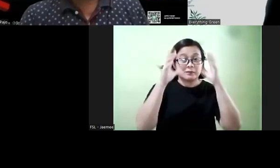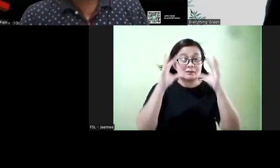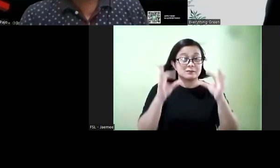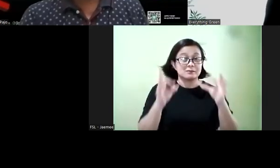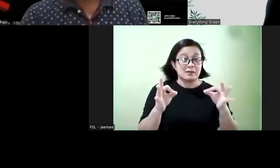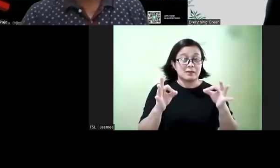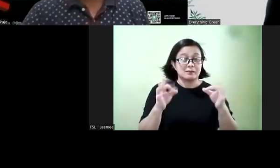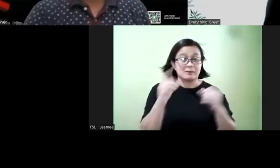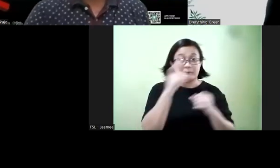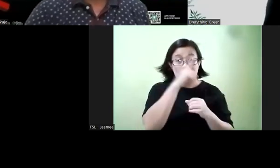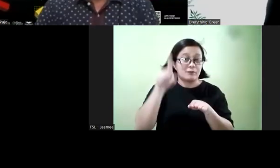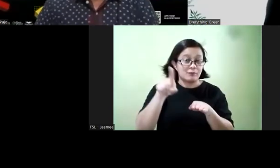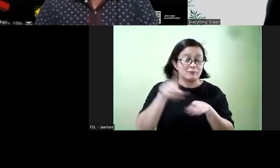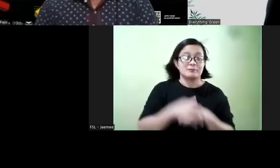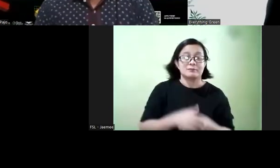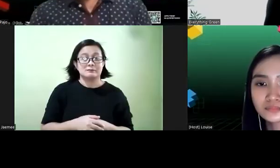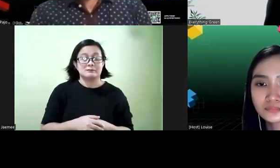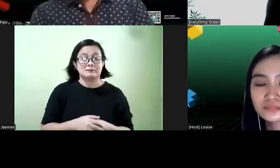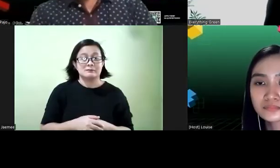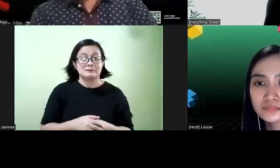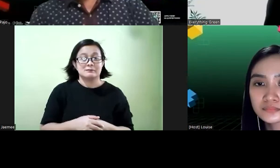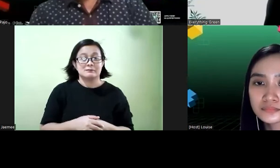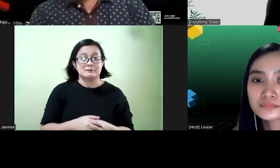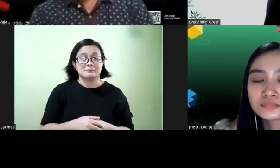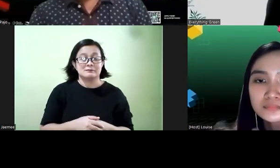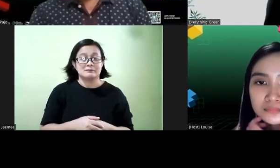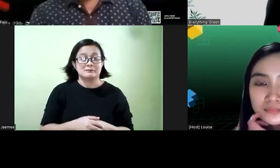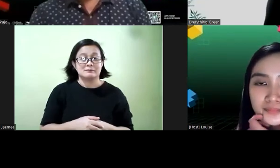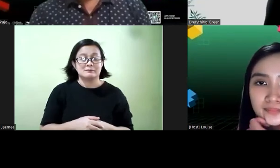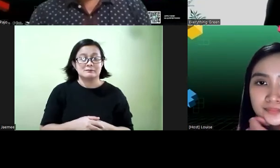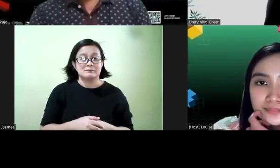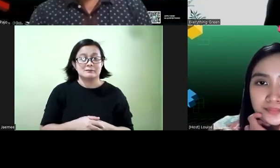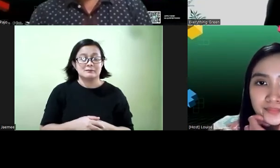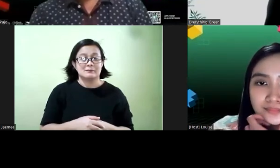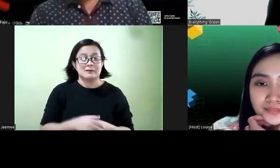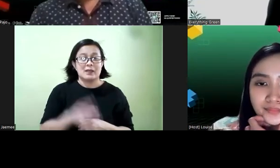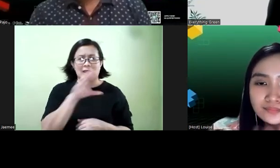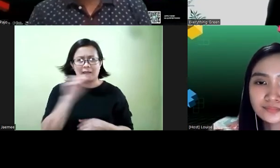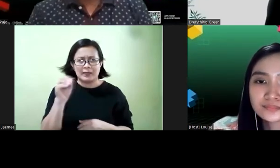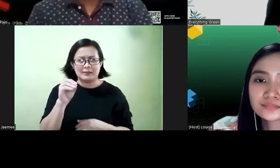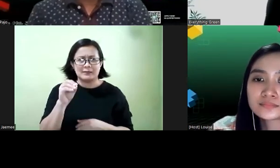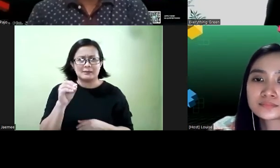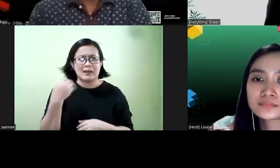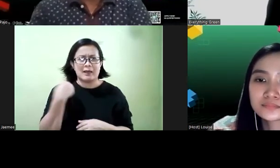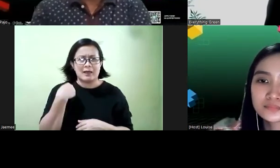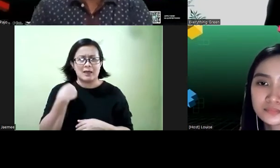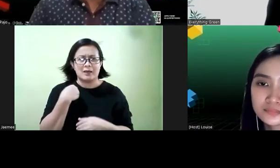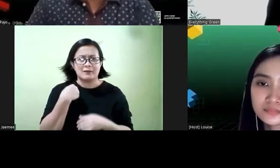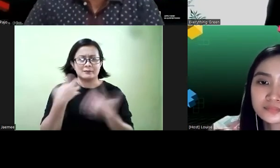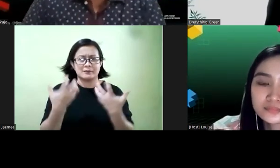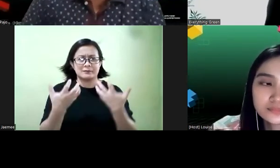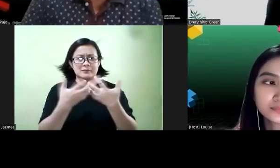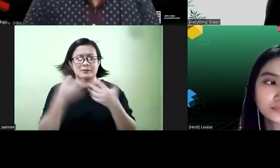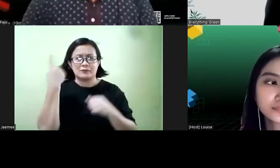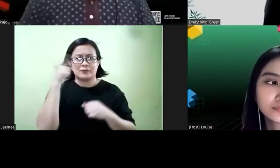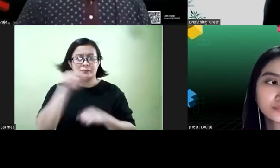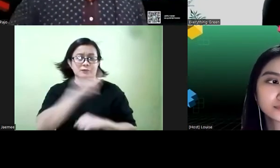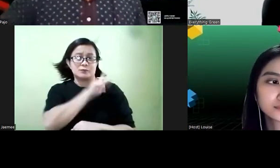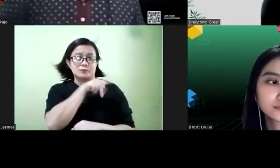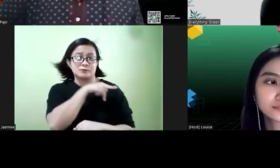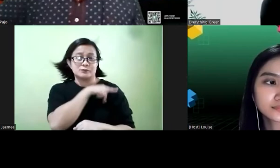that's really the first step. I guess it's also boils down to your personality, no? If you're like, if